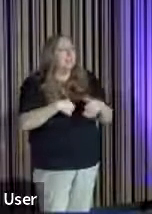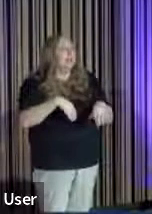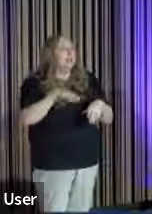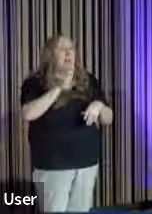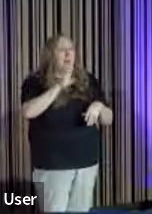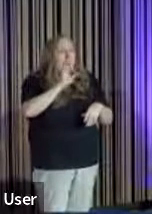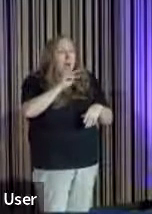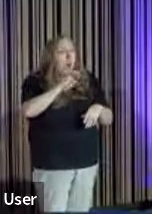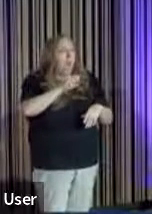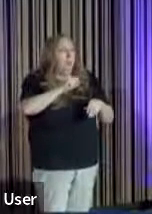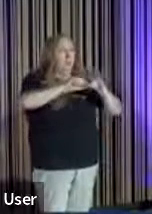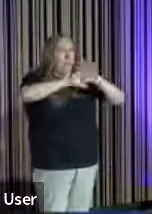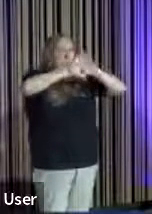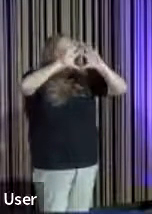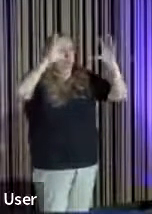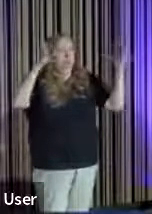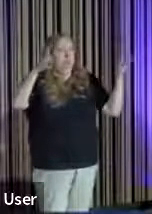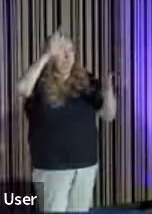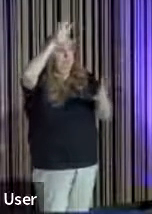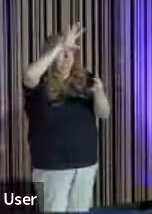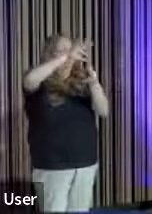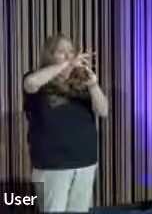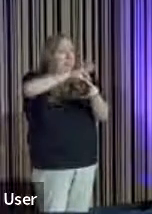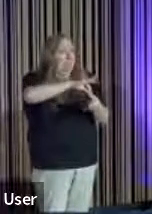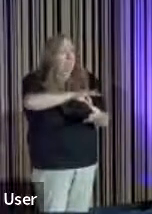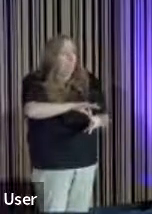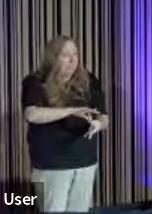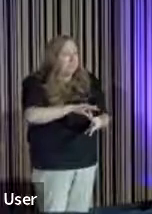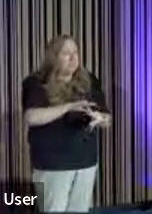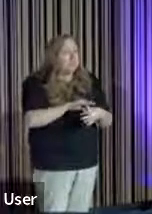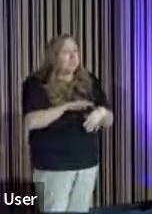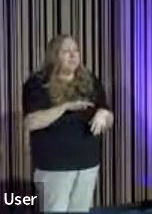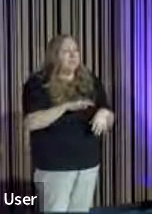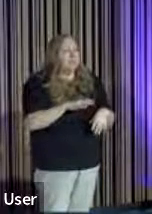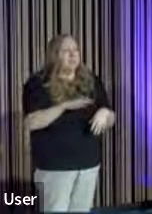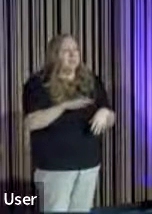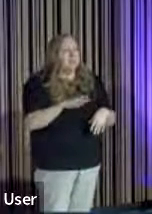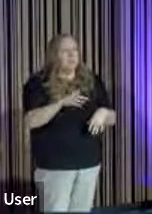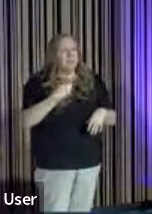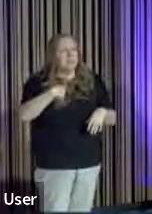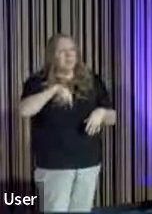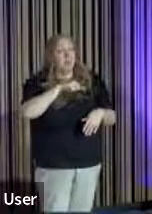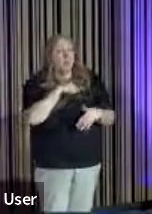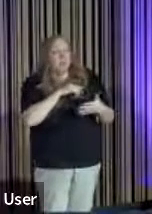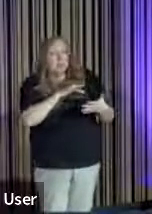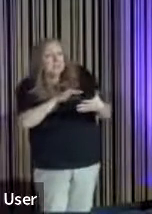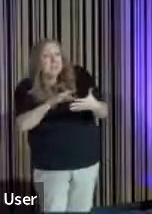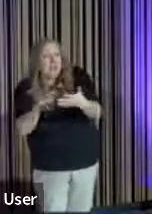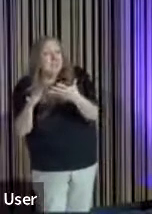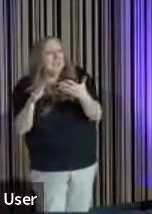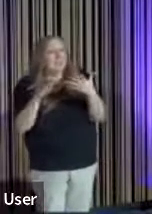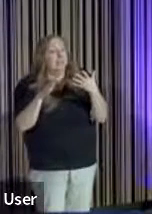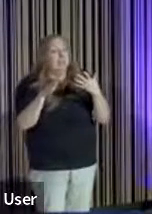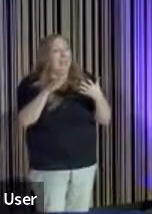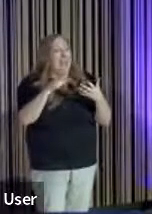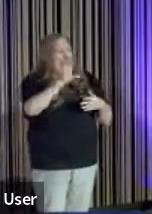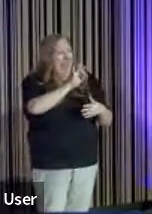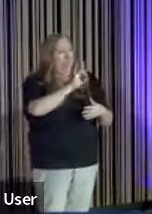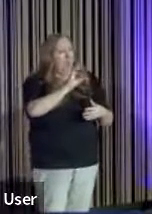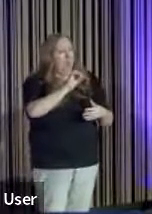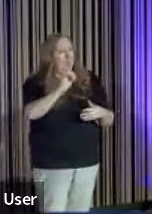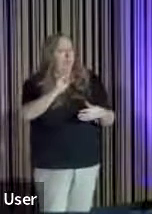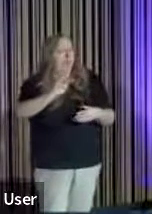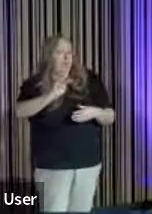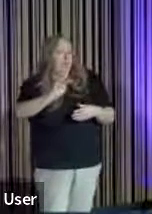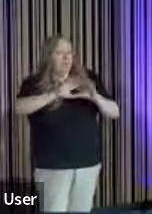are around them. We're doing it studying this diverse around a range of biota, 8 orders of magnitude. And we're doing it